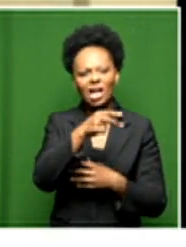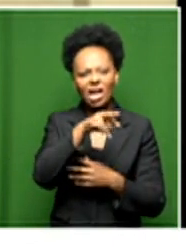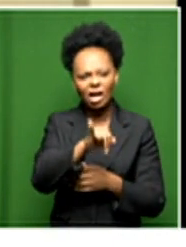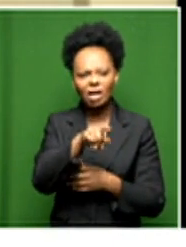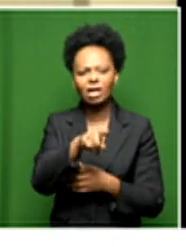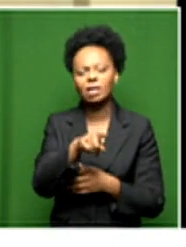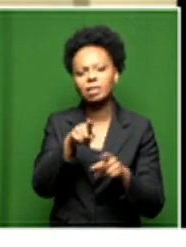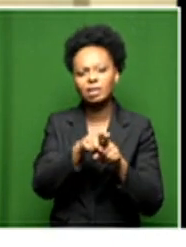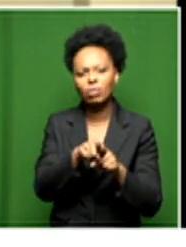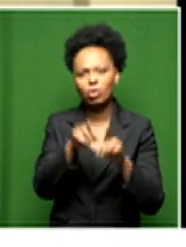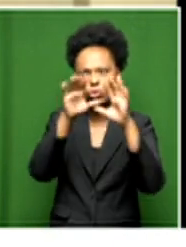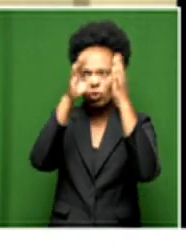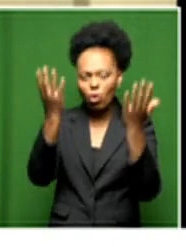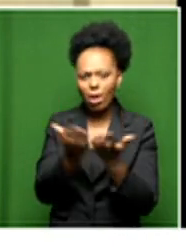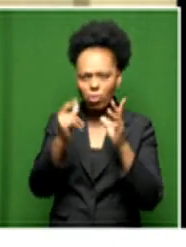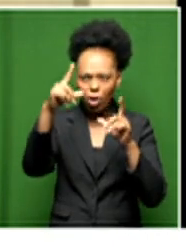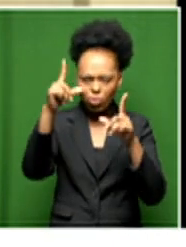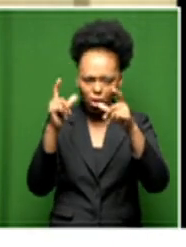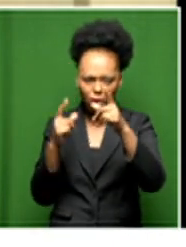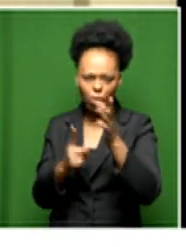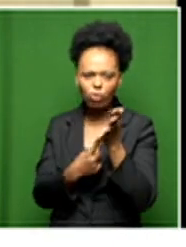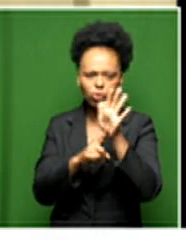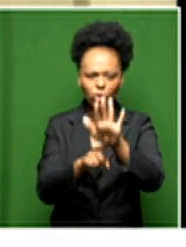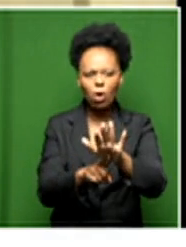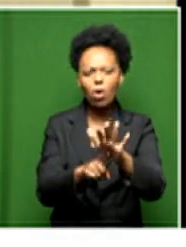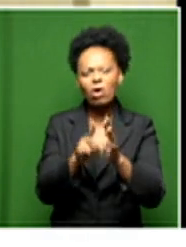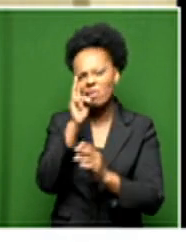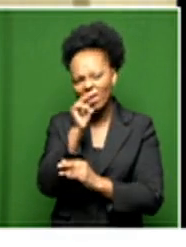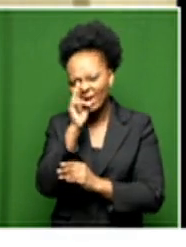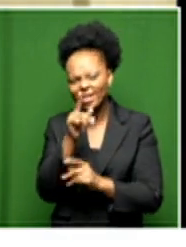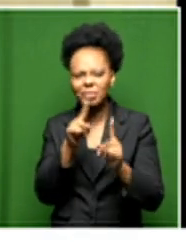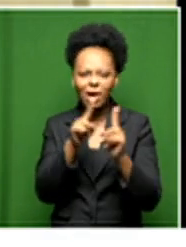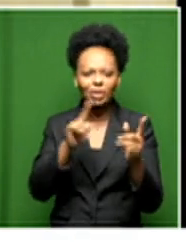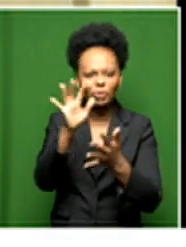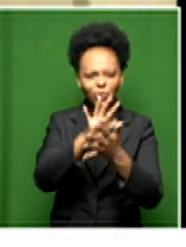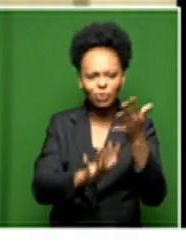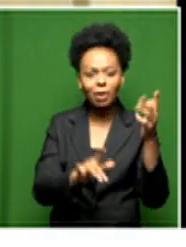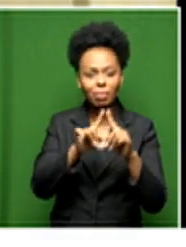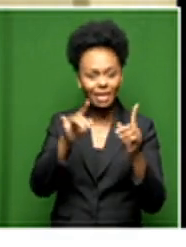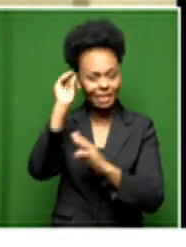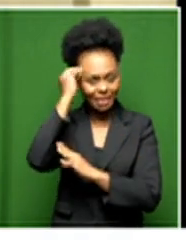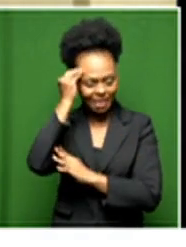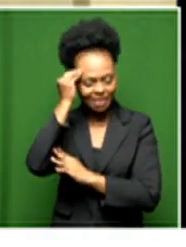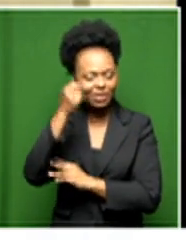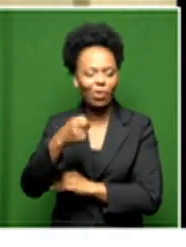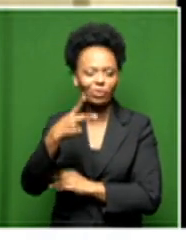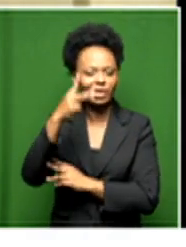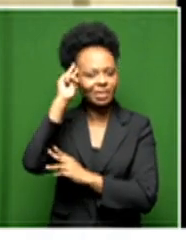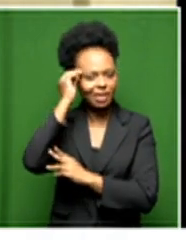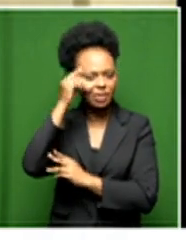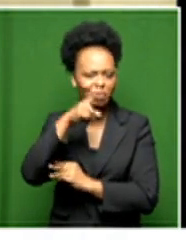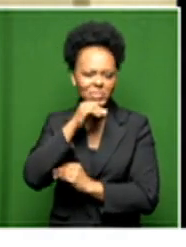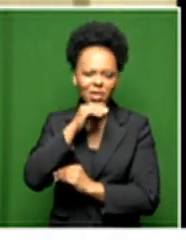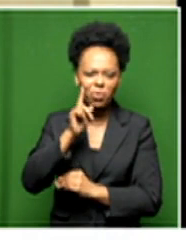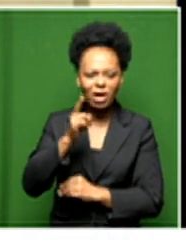stock photo. And it's a collection of these funny and crazy stories, but it's also an introspective reflection of what it means to be a